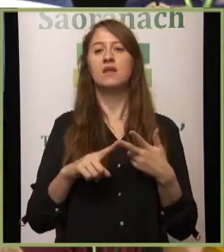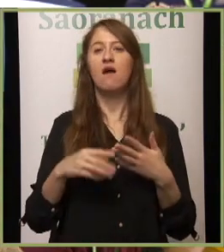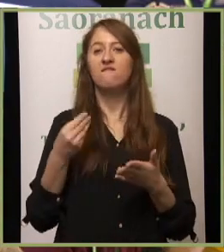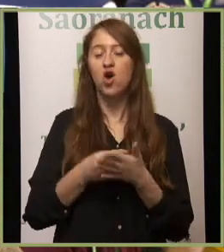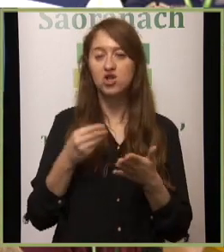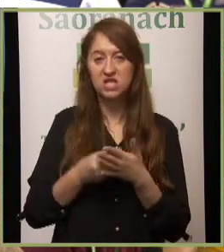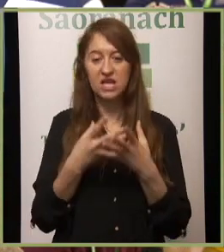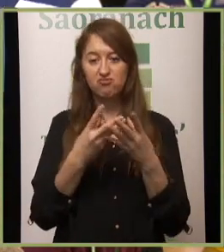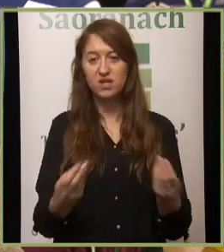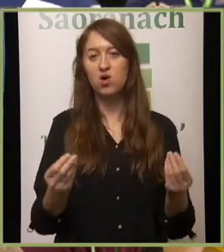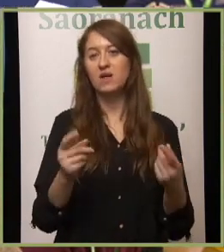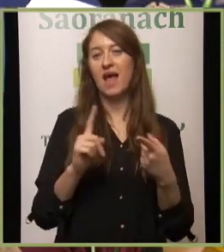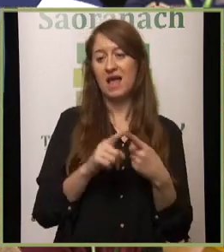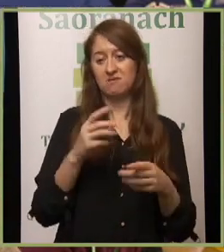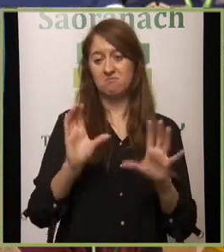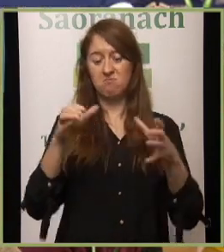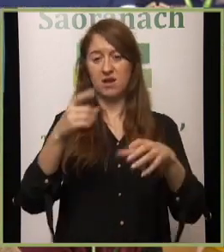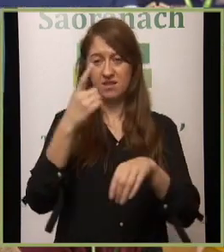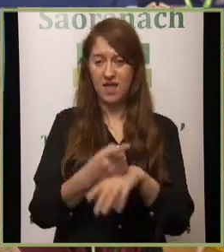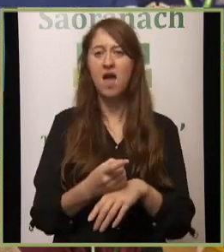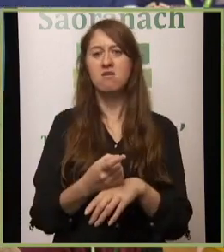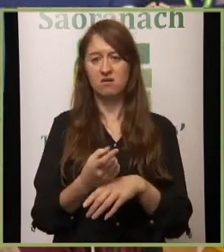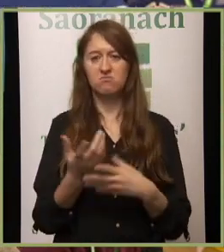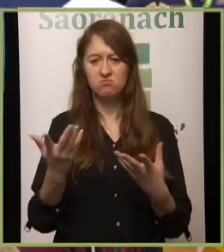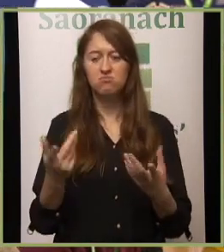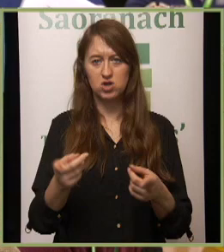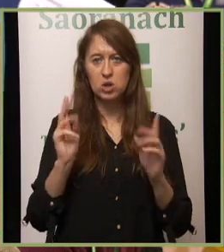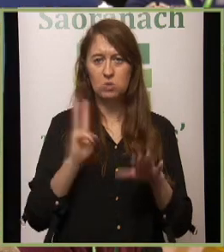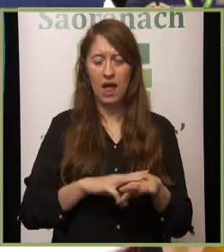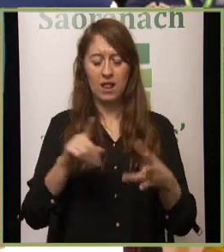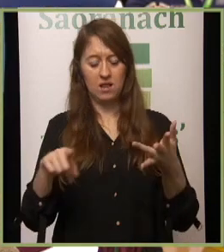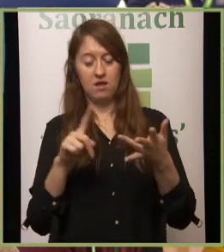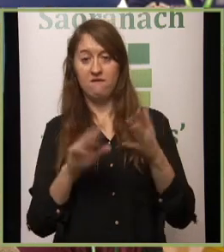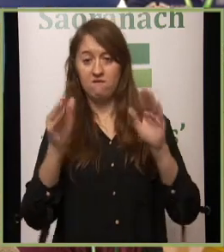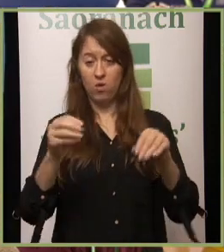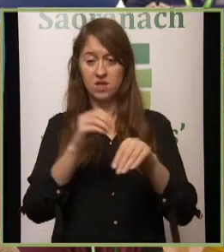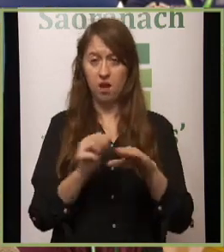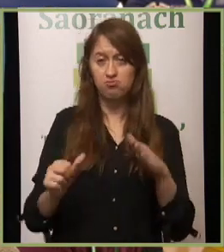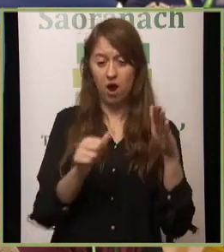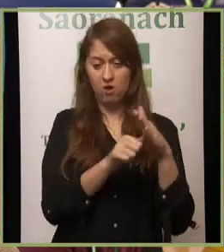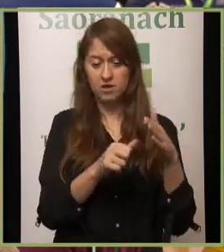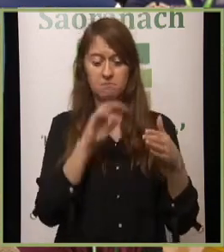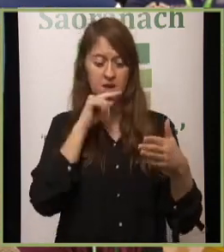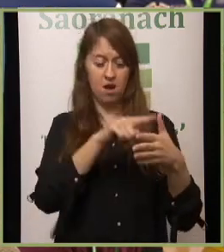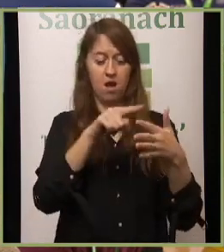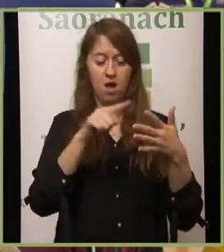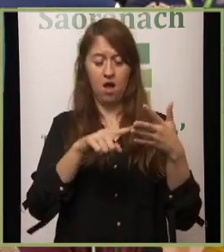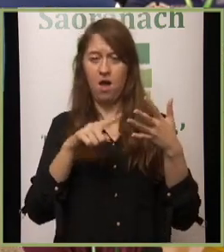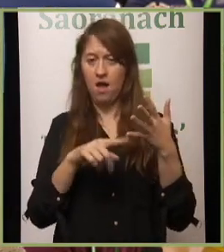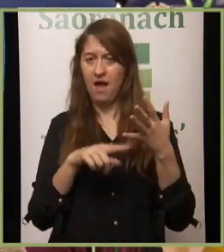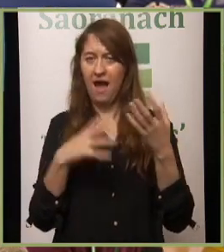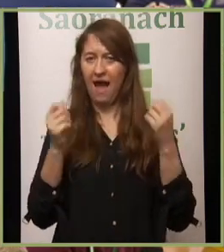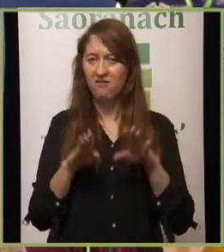doing well. And if there's political will to focus on the priorities, we'd be doing well. So we identified those as common